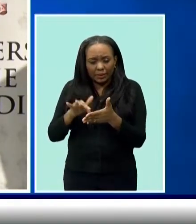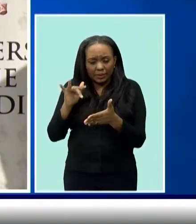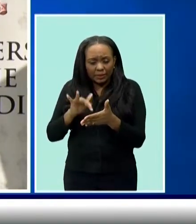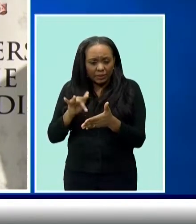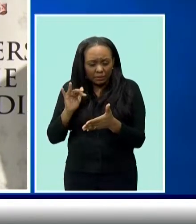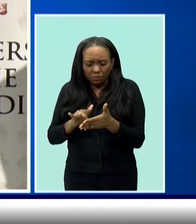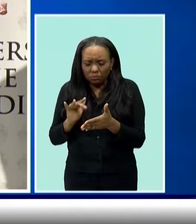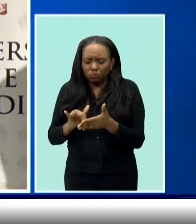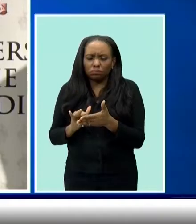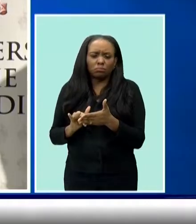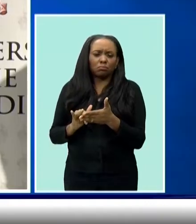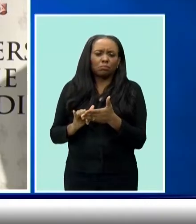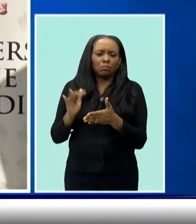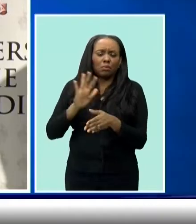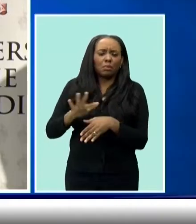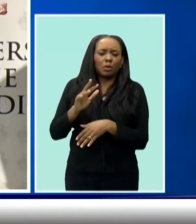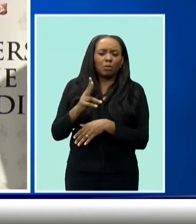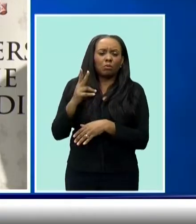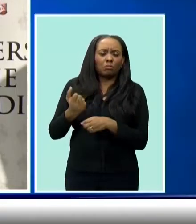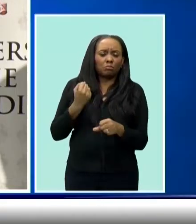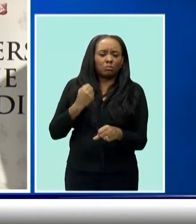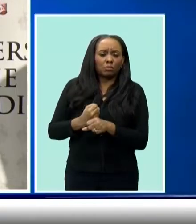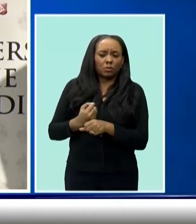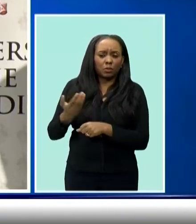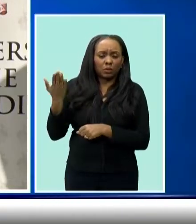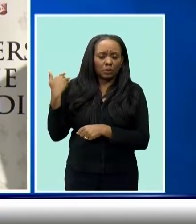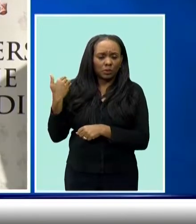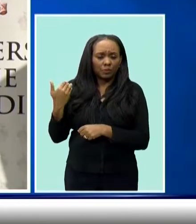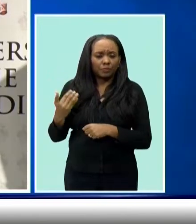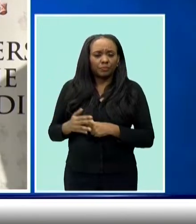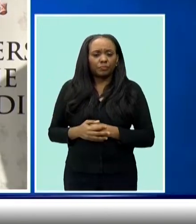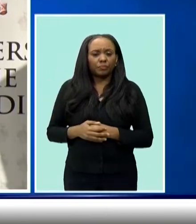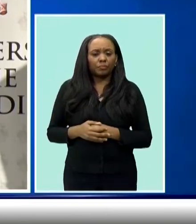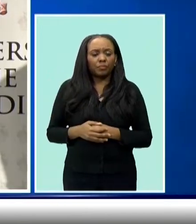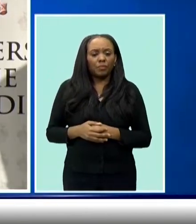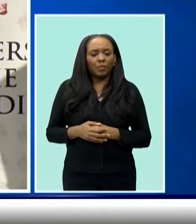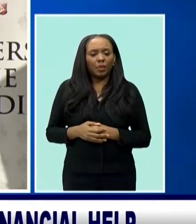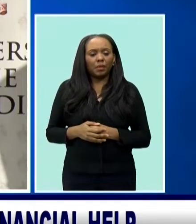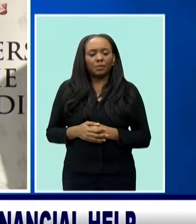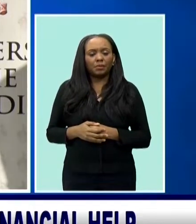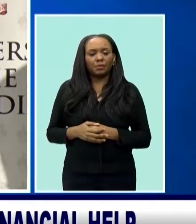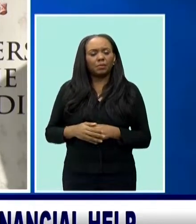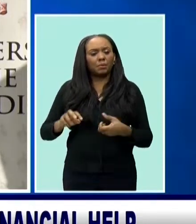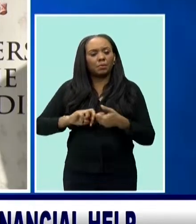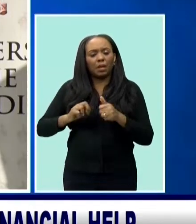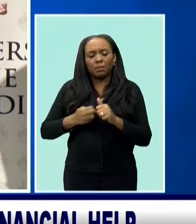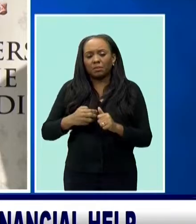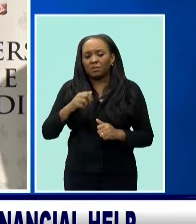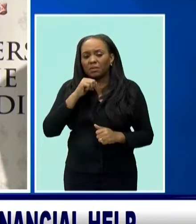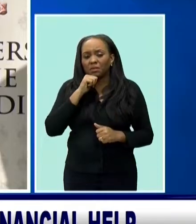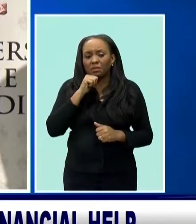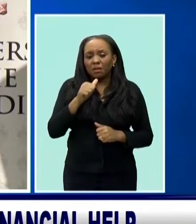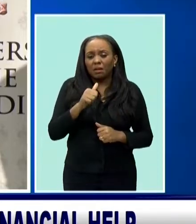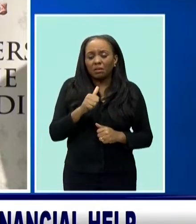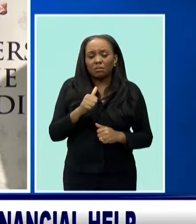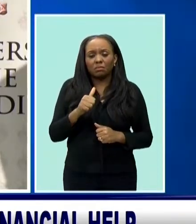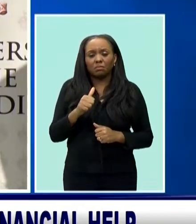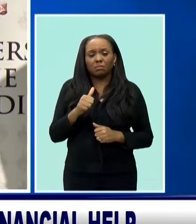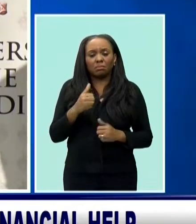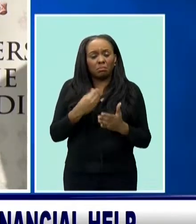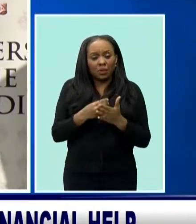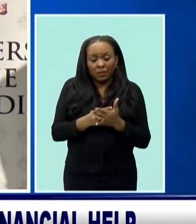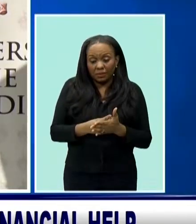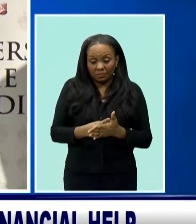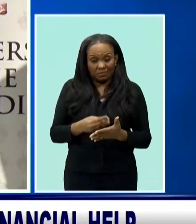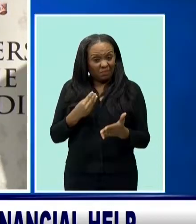maybe about 3 years ago, and we found that the problem wasn't a lack of finance. The money is there.